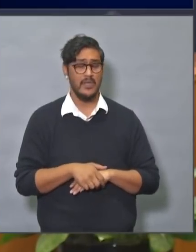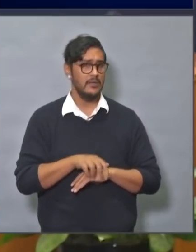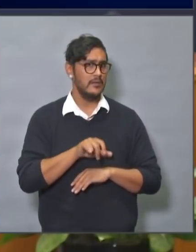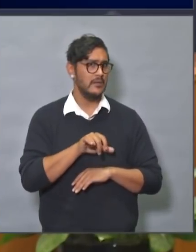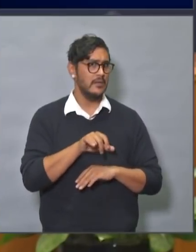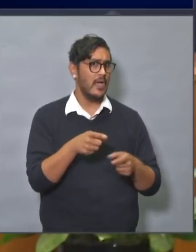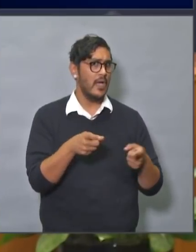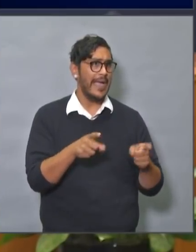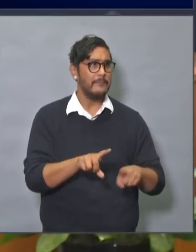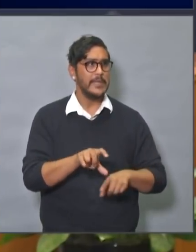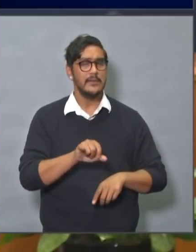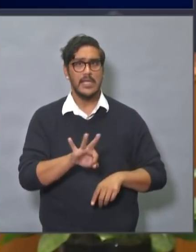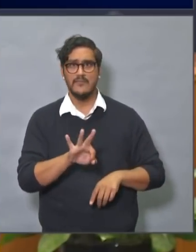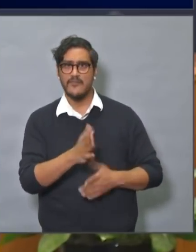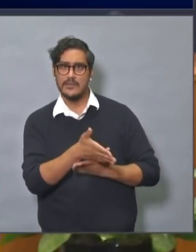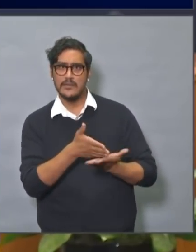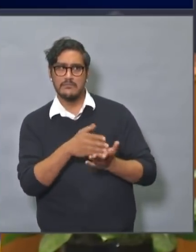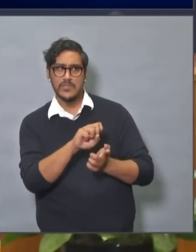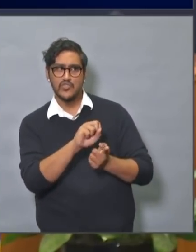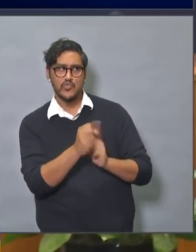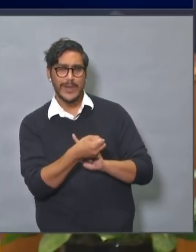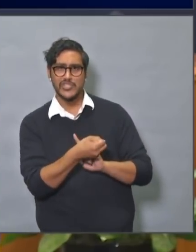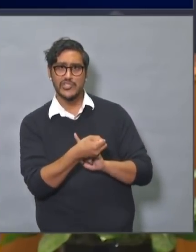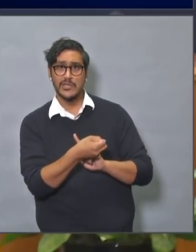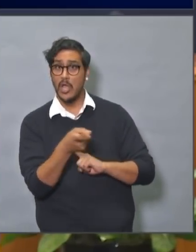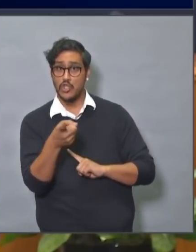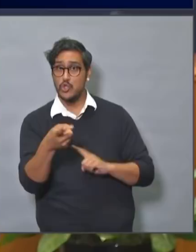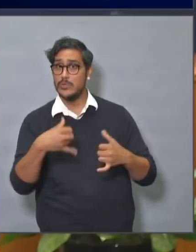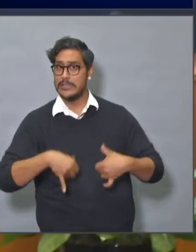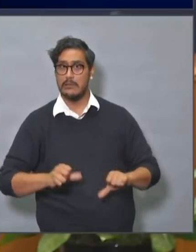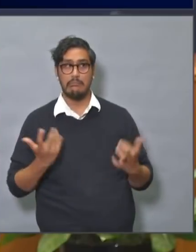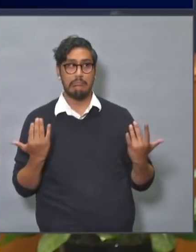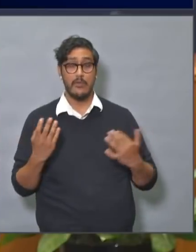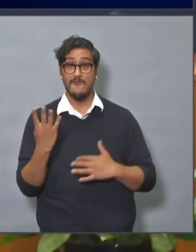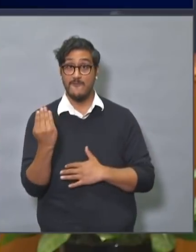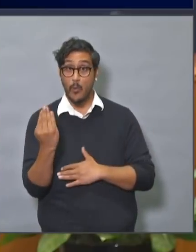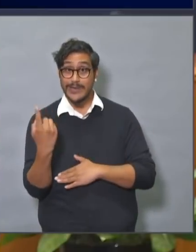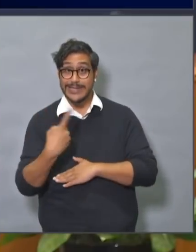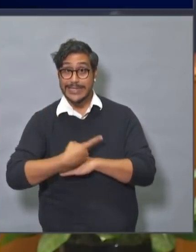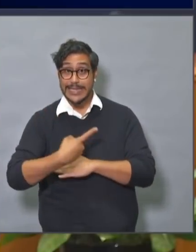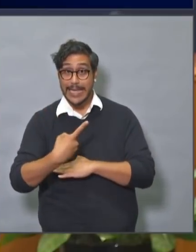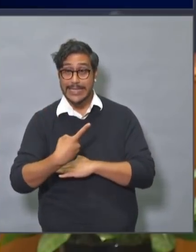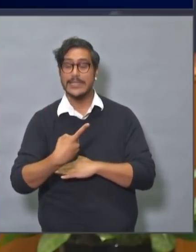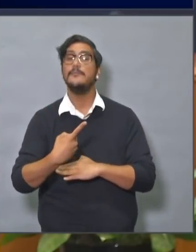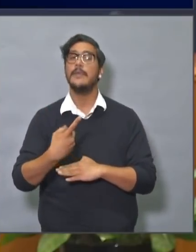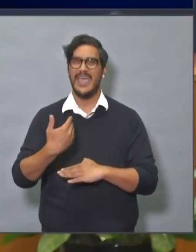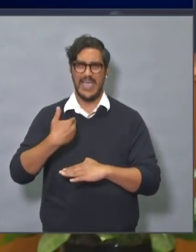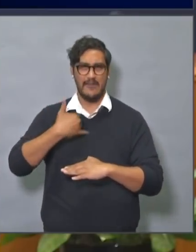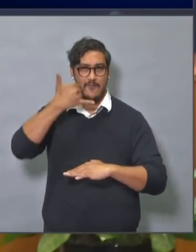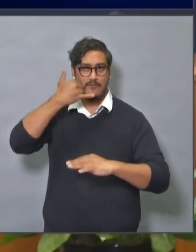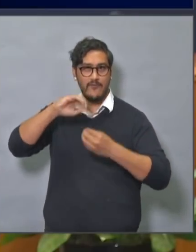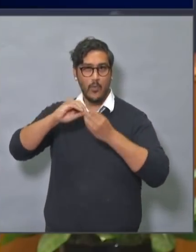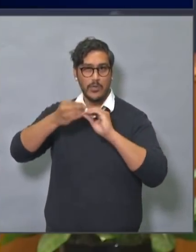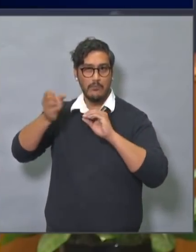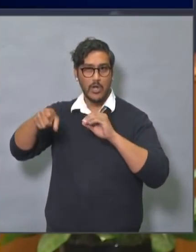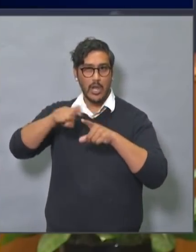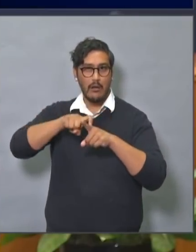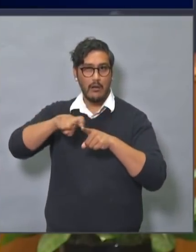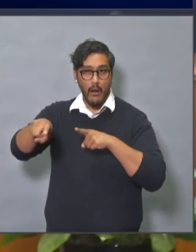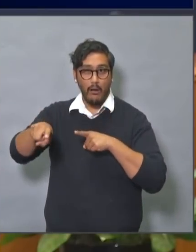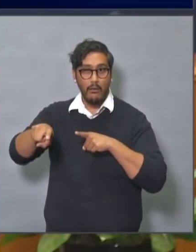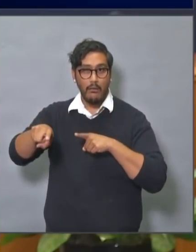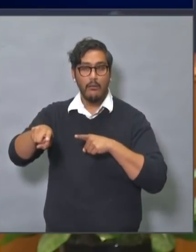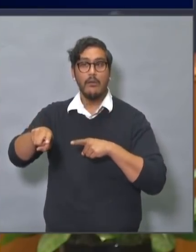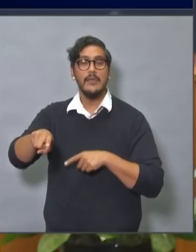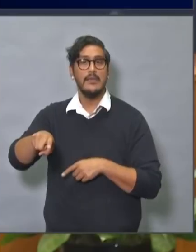situation where the test result turnaround time is at 14 days, there's a phone number to call and a place to get